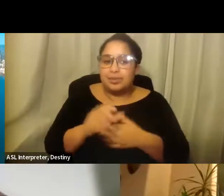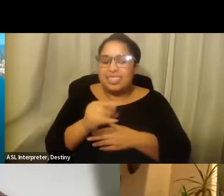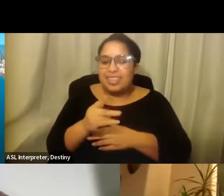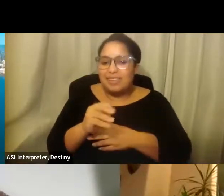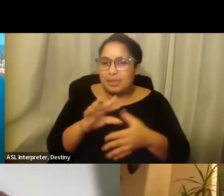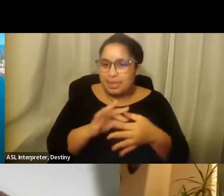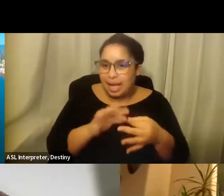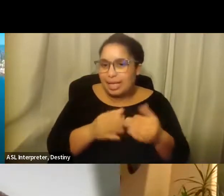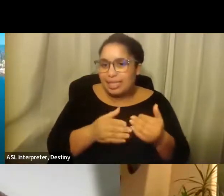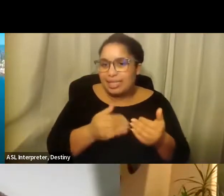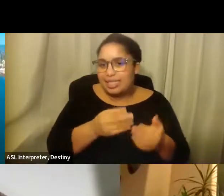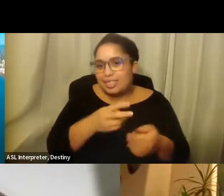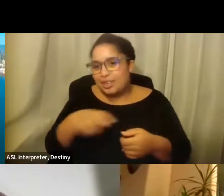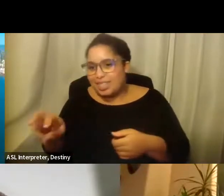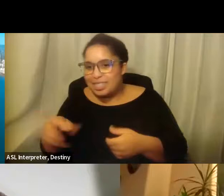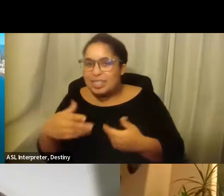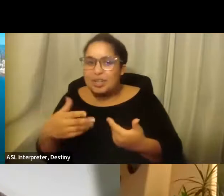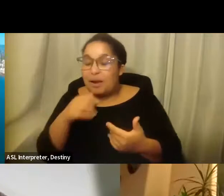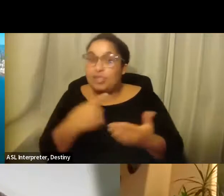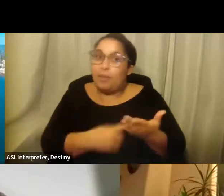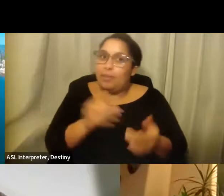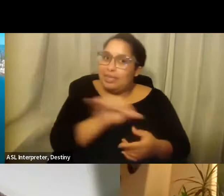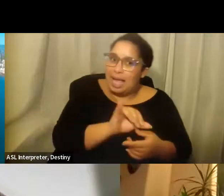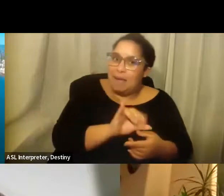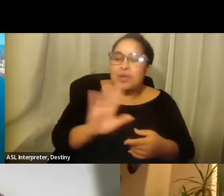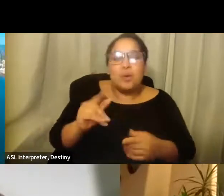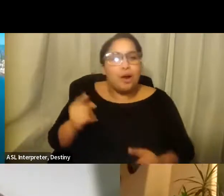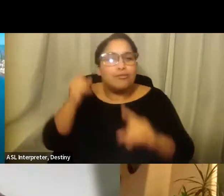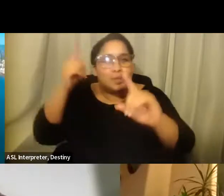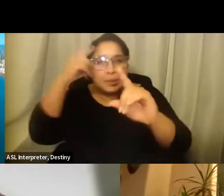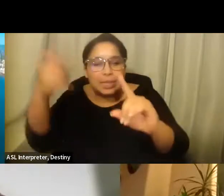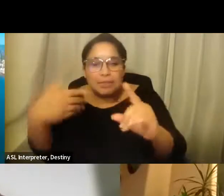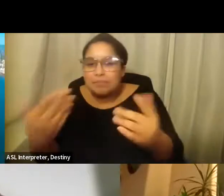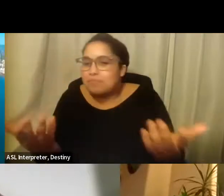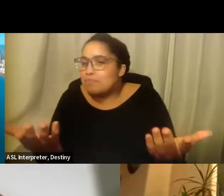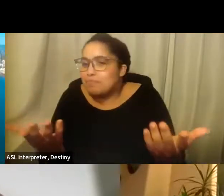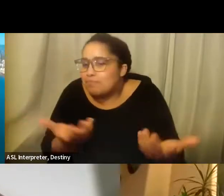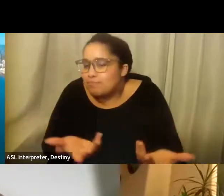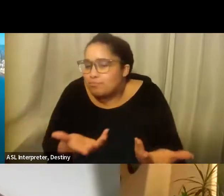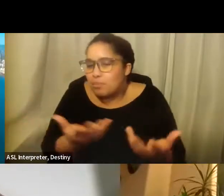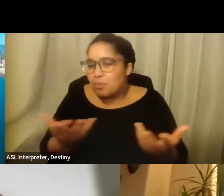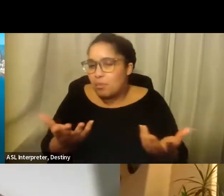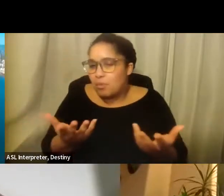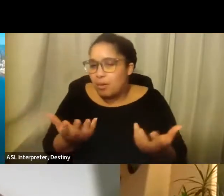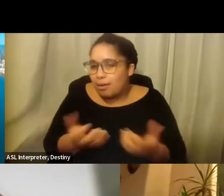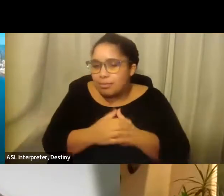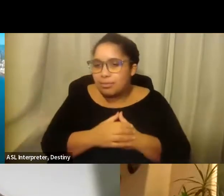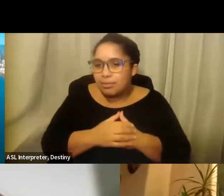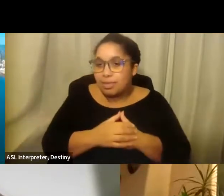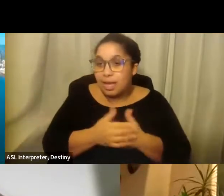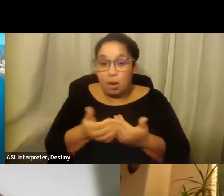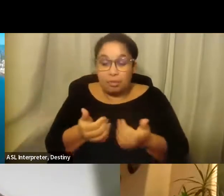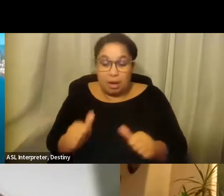good segue. You don't have to follow that thread necessarily about your high dream. You're welcome to speak to all the work that's been happening in